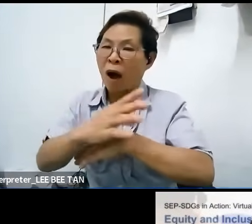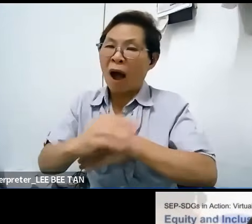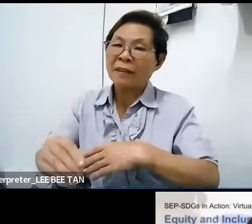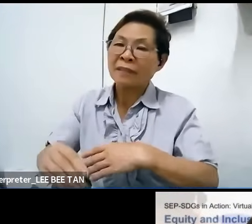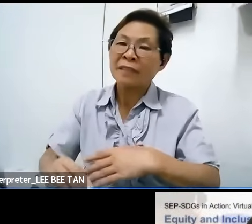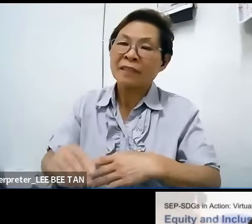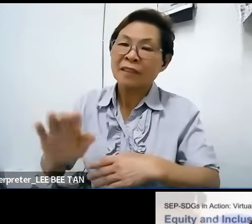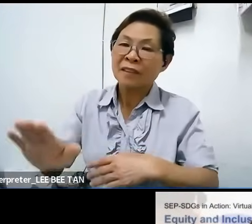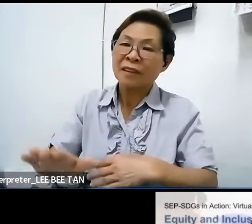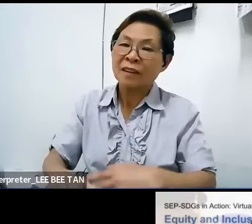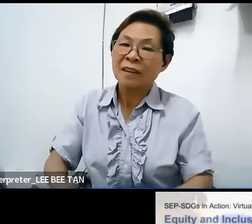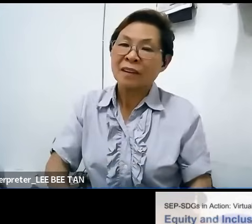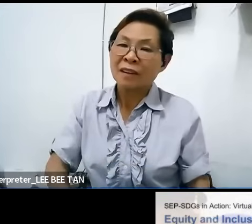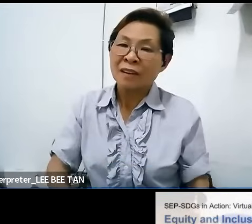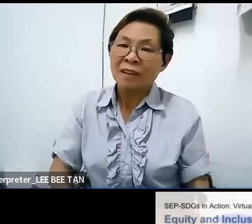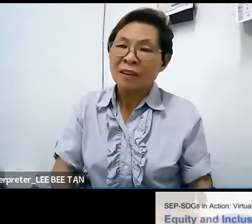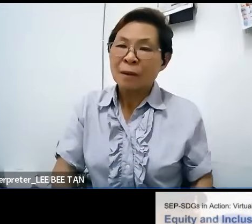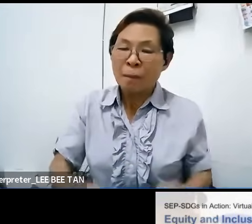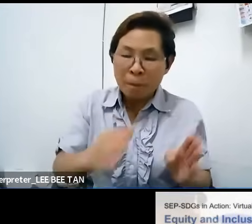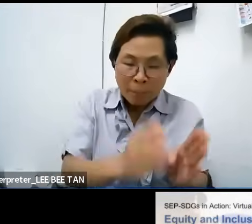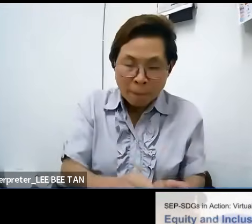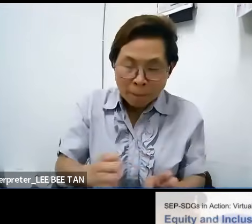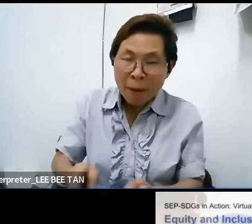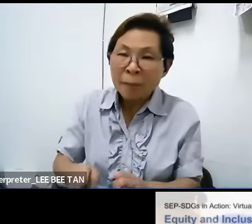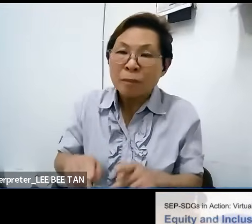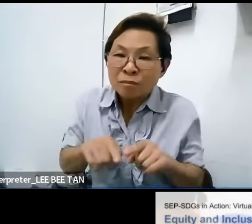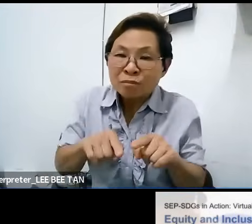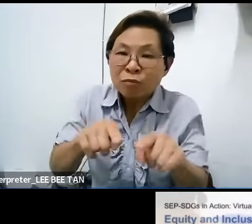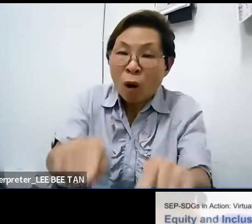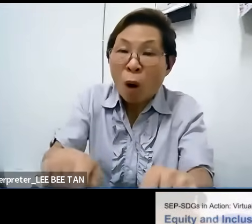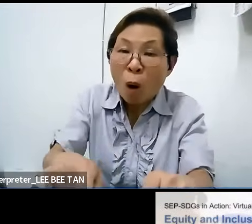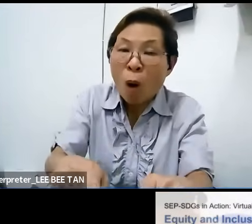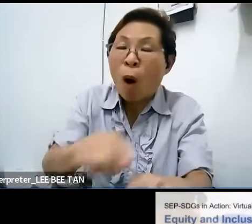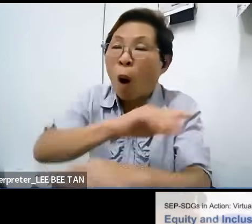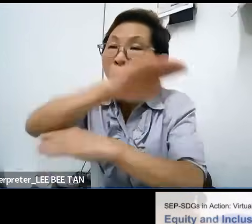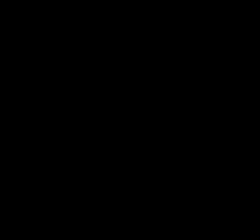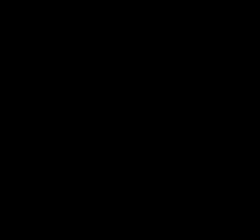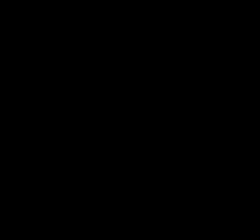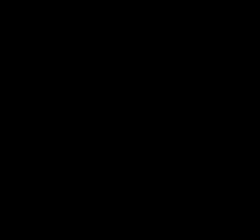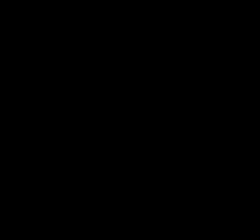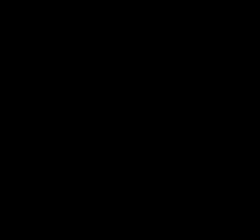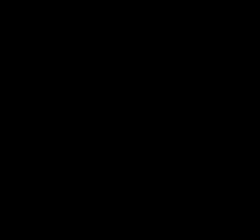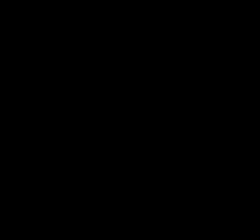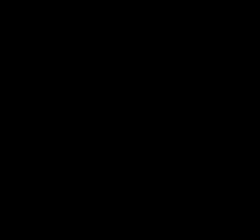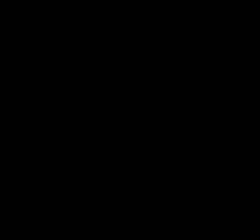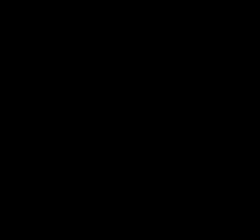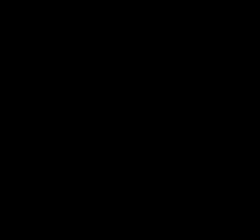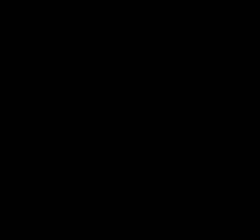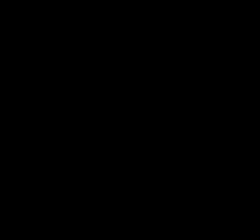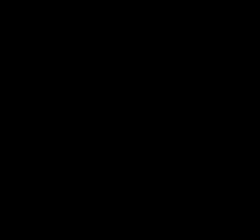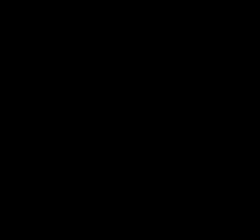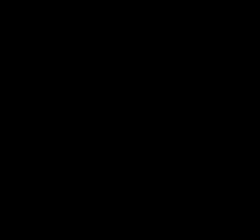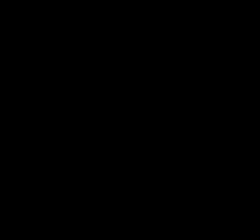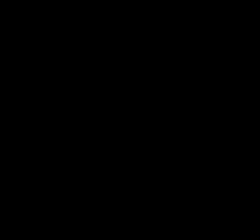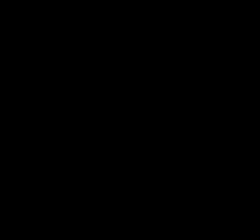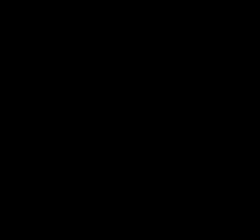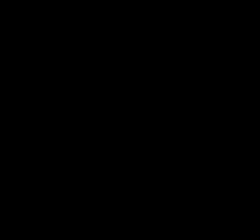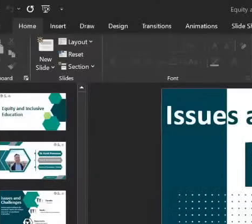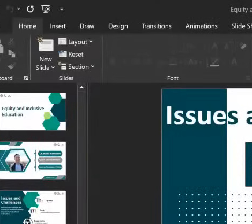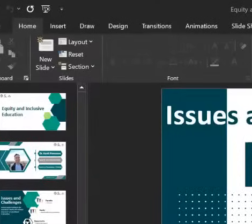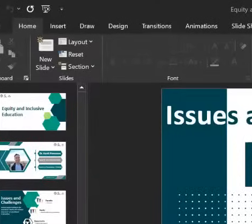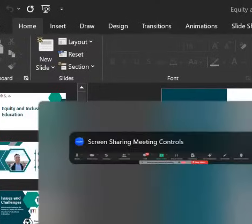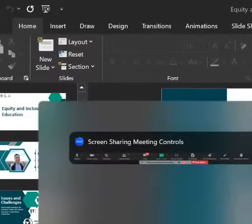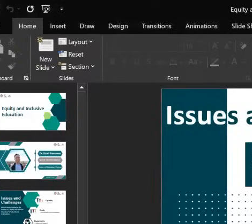on actionable strategies aligns with the collective commitment to fostering inclusivity. And we look forward